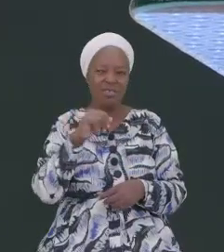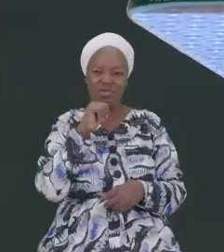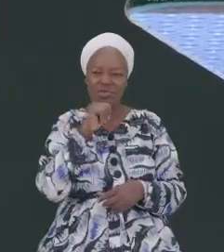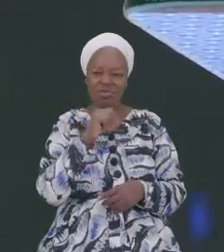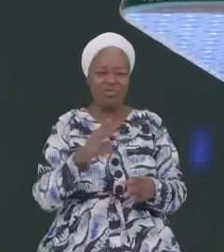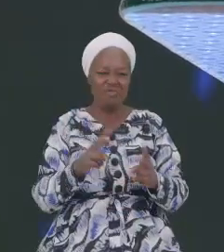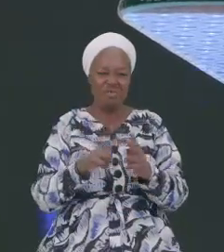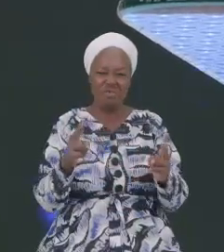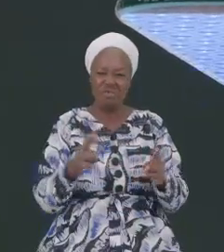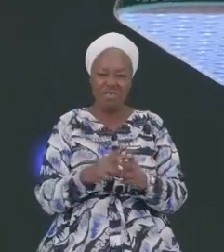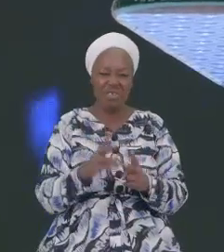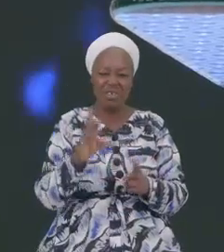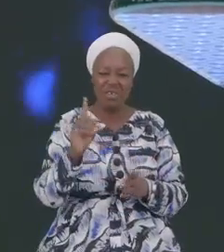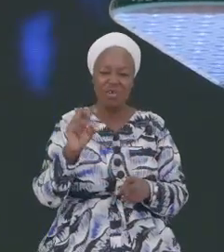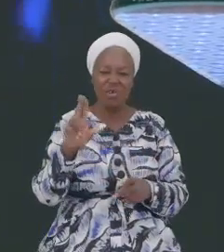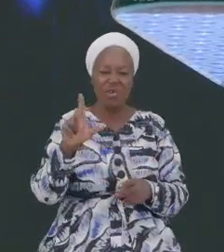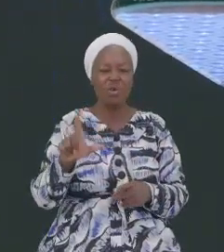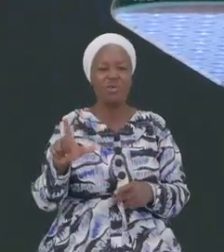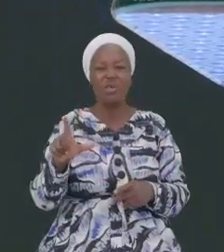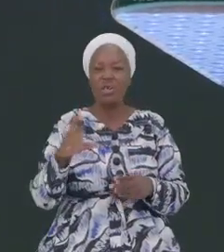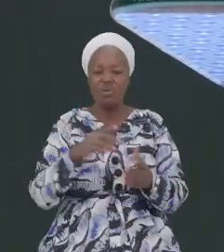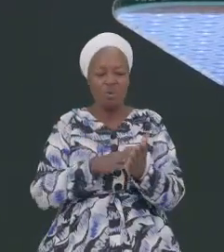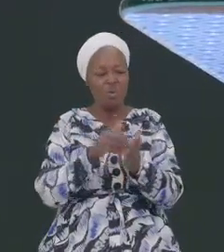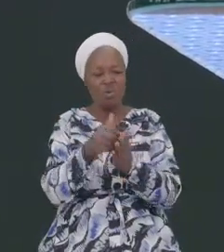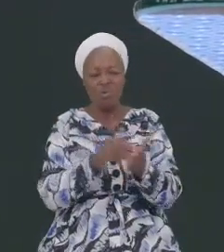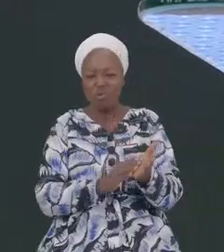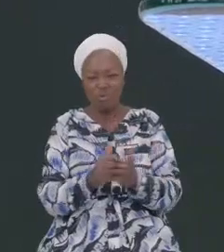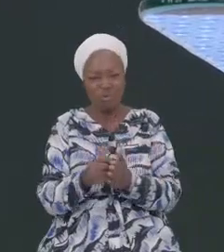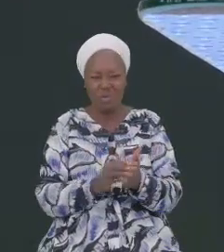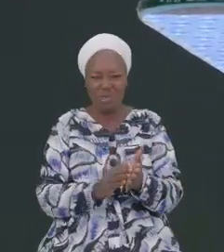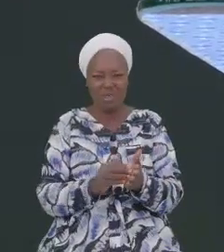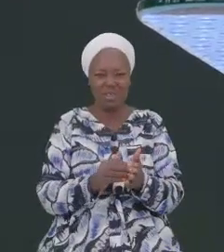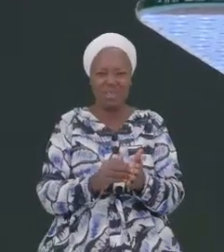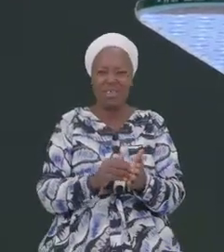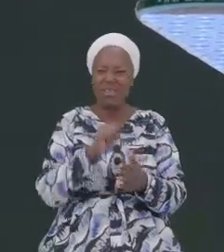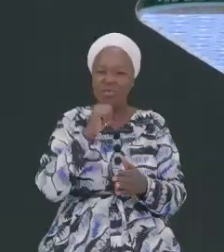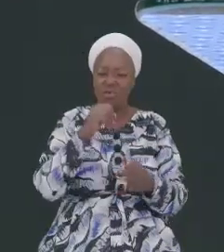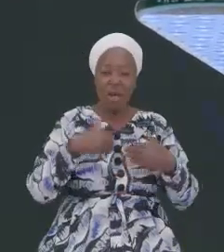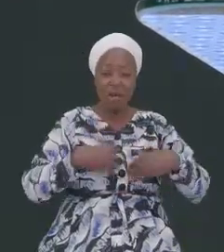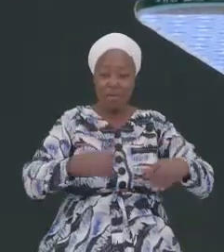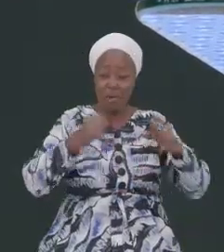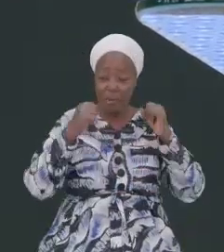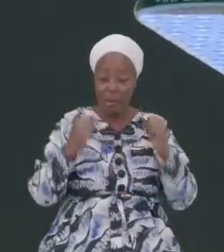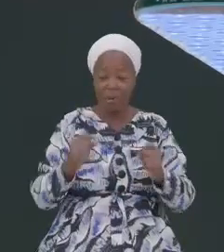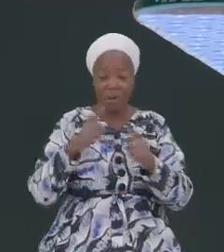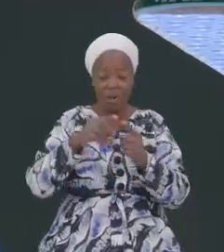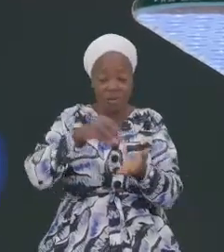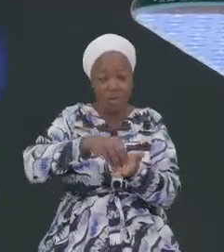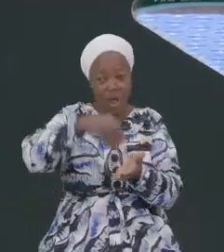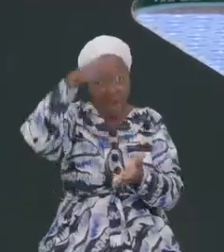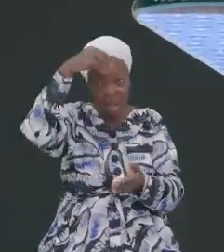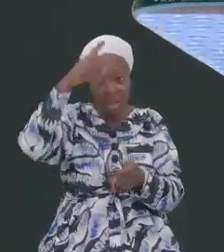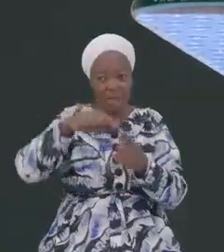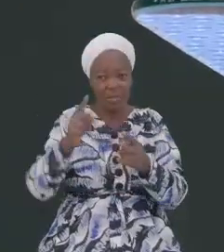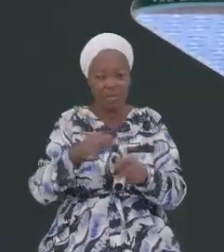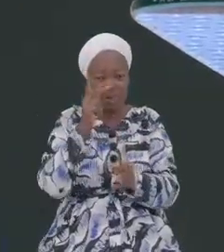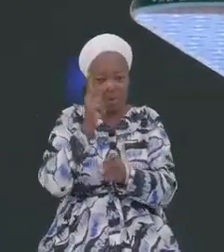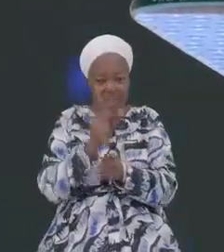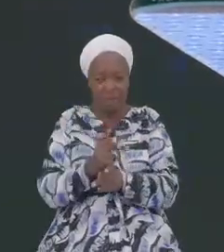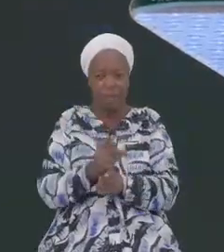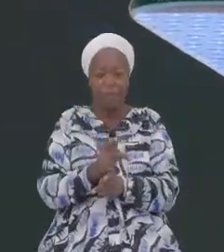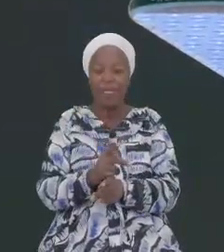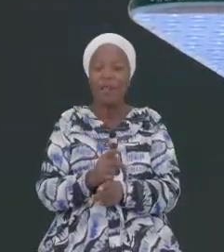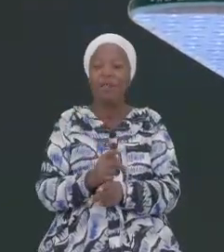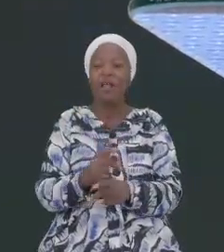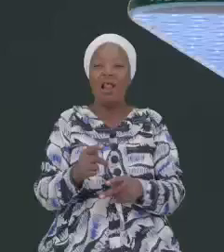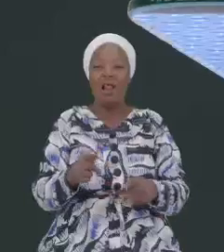dull, weak, not having ability to learn and to retain,